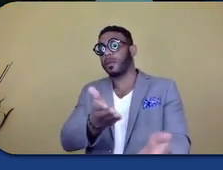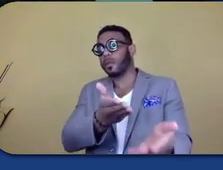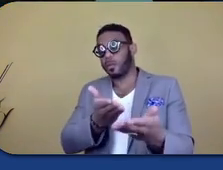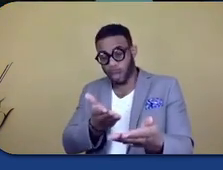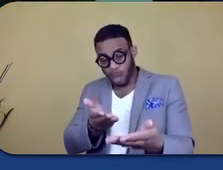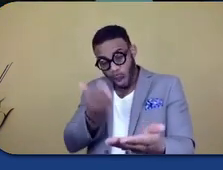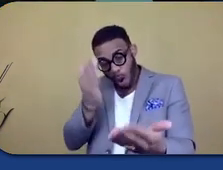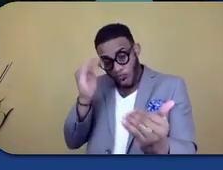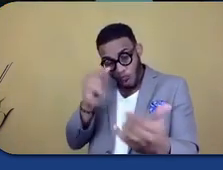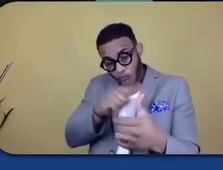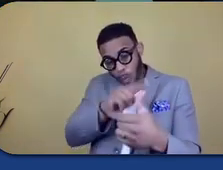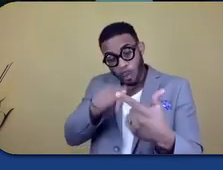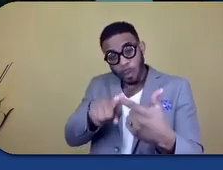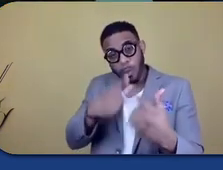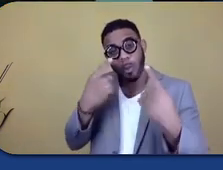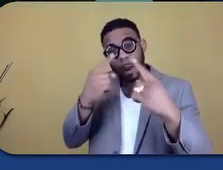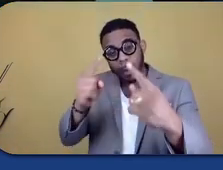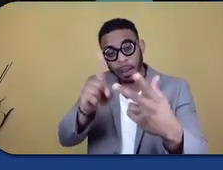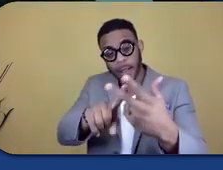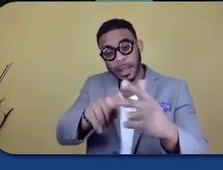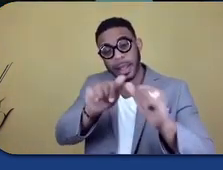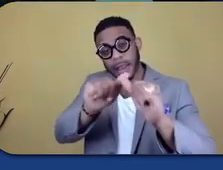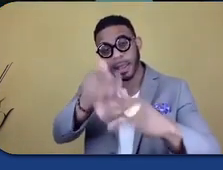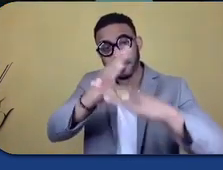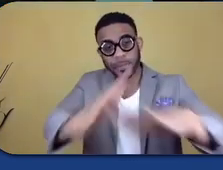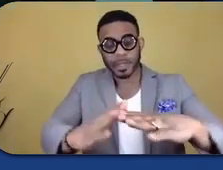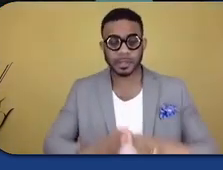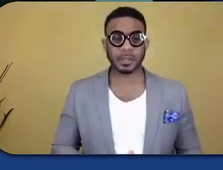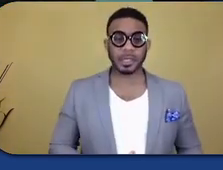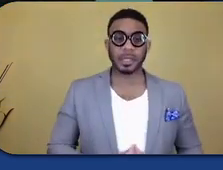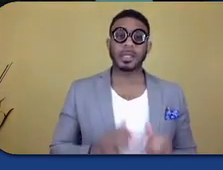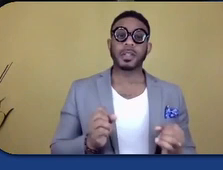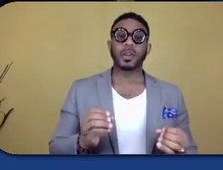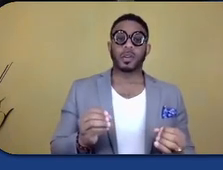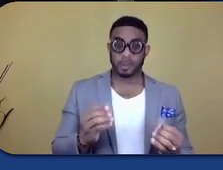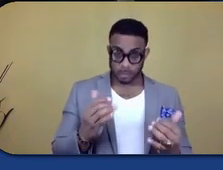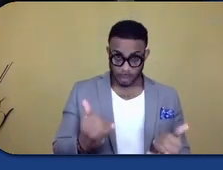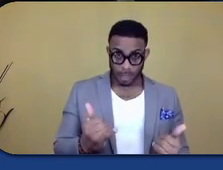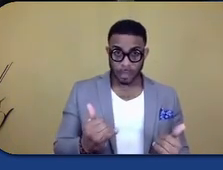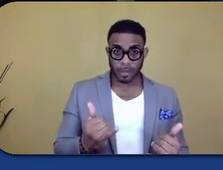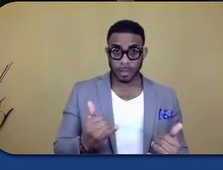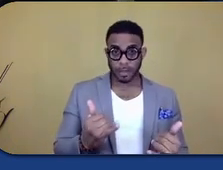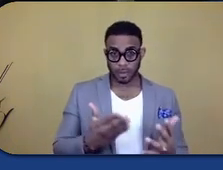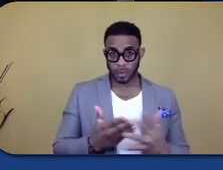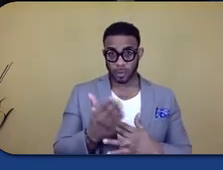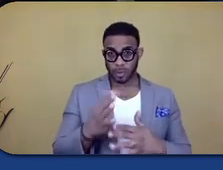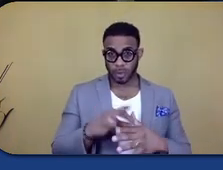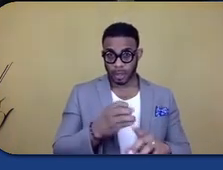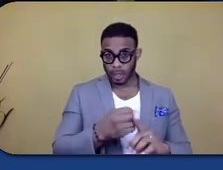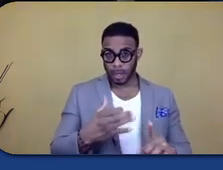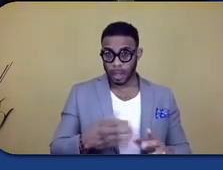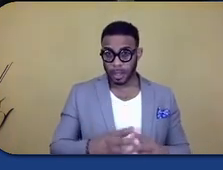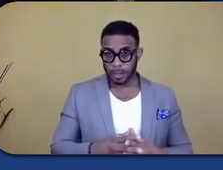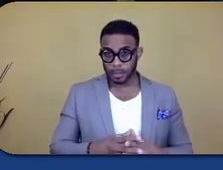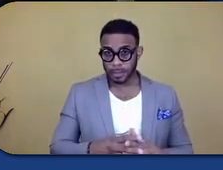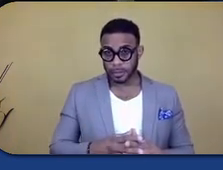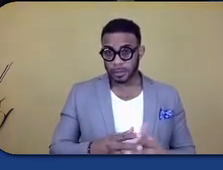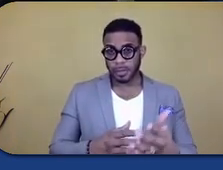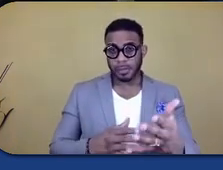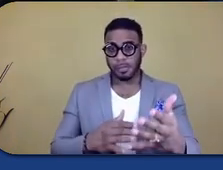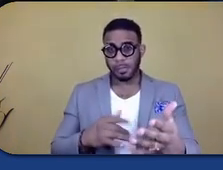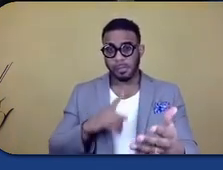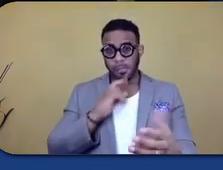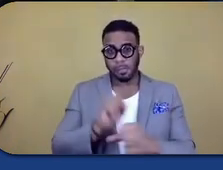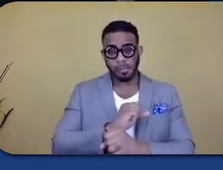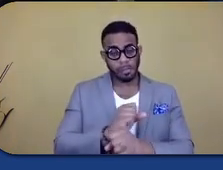hope, prosperity, and a lasting peace. So with that by way of context, let's hear more about the